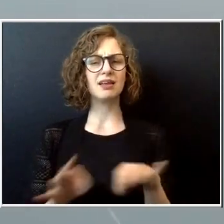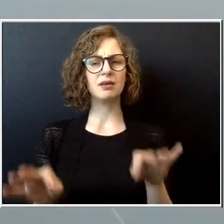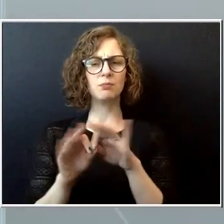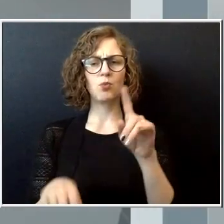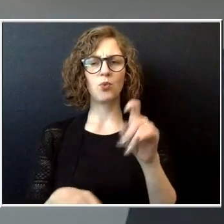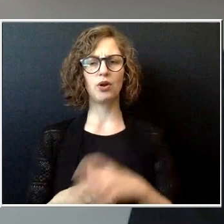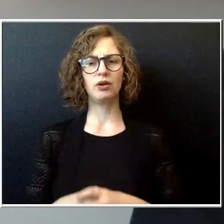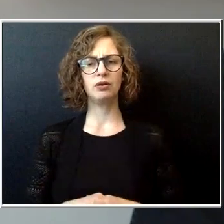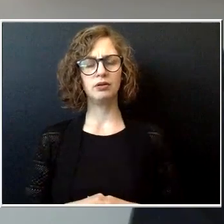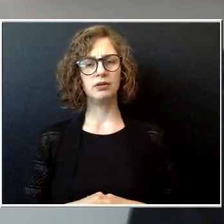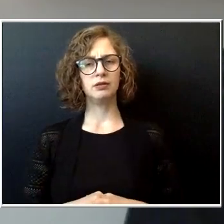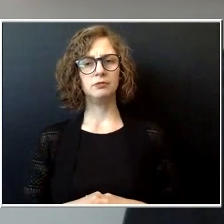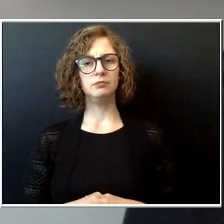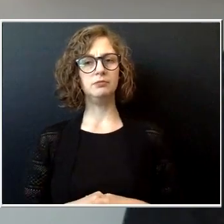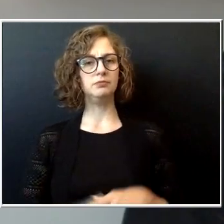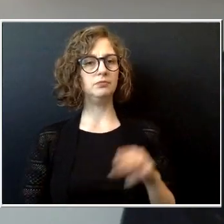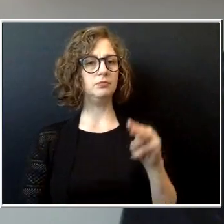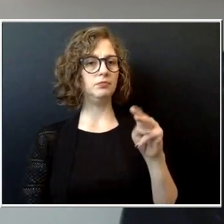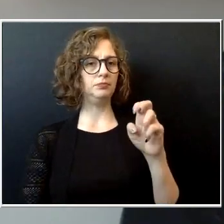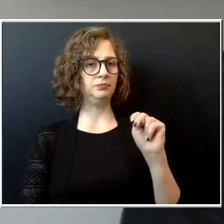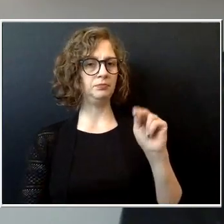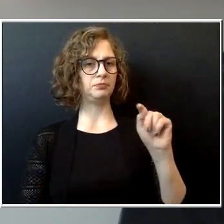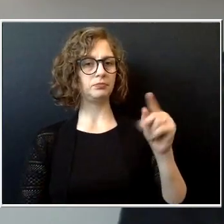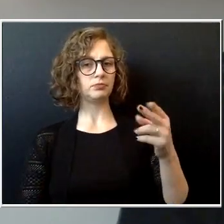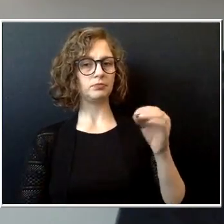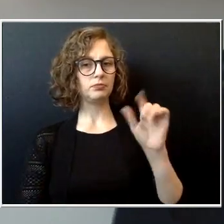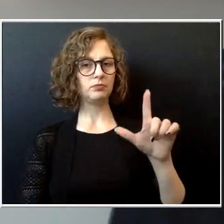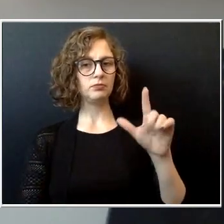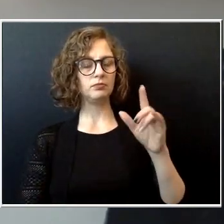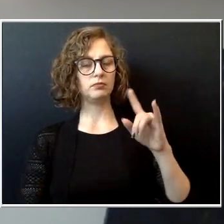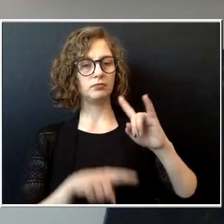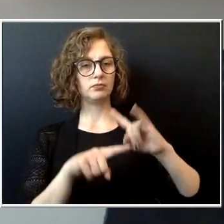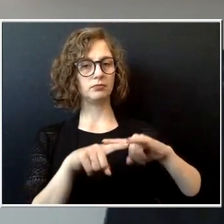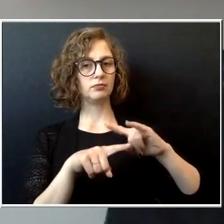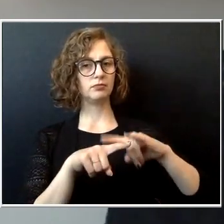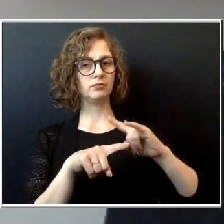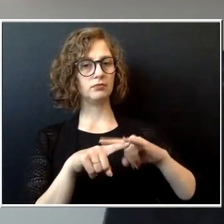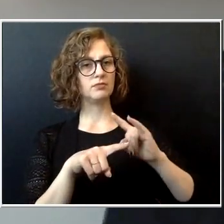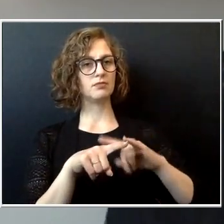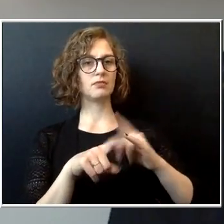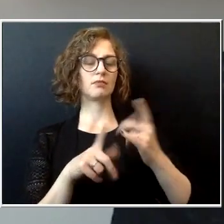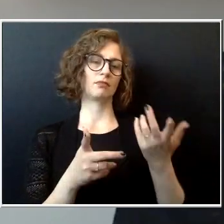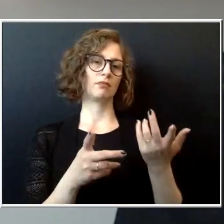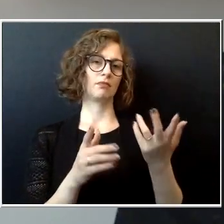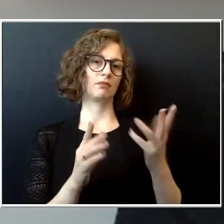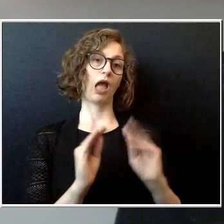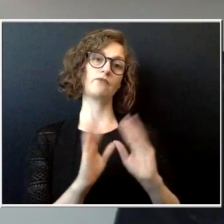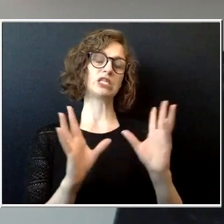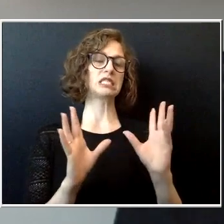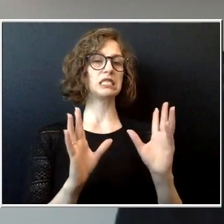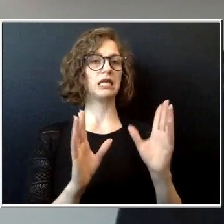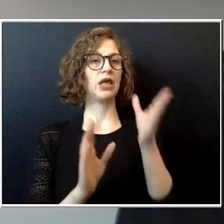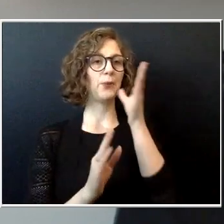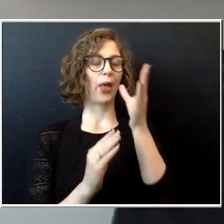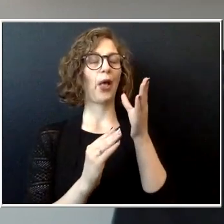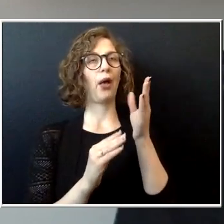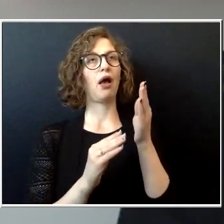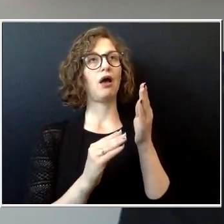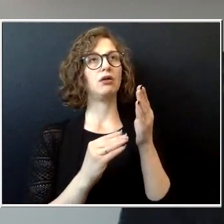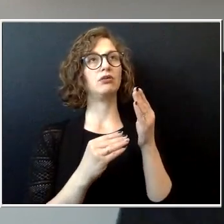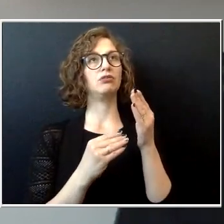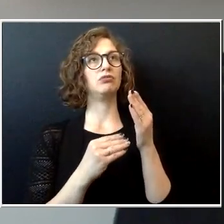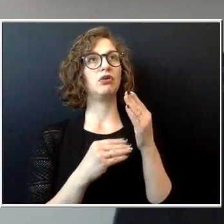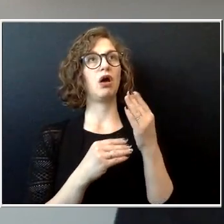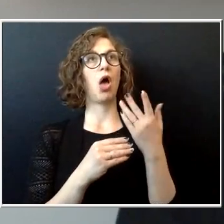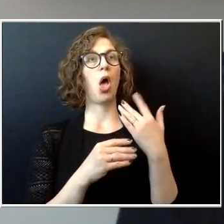I think menthol cigarettes have, obviously they mask the taste of cigarettes. I'm not a smoker, but